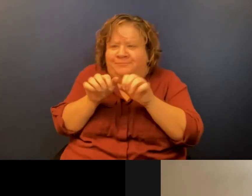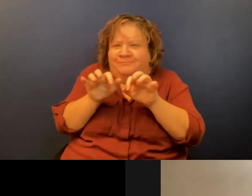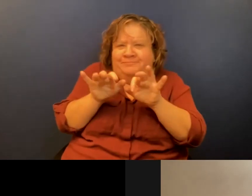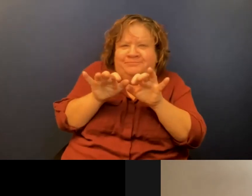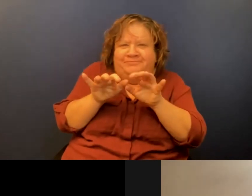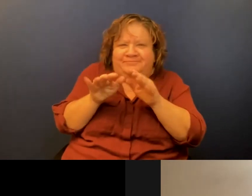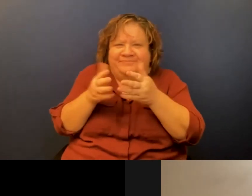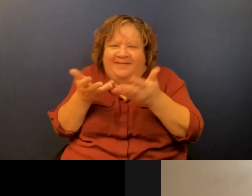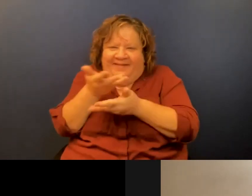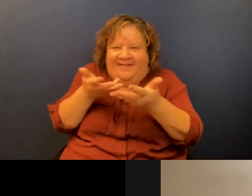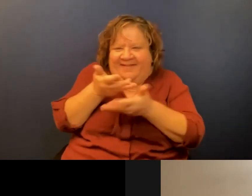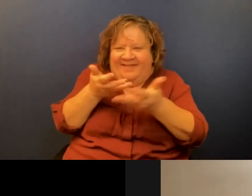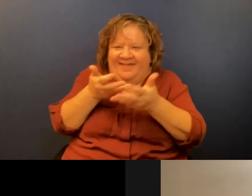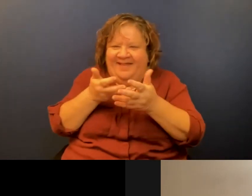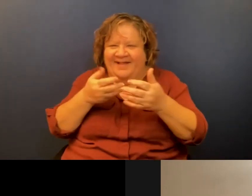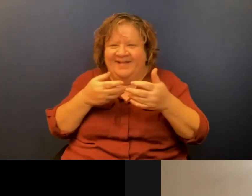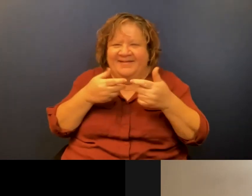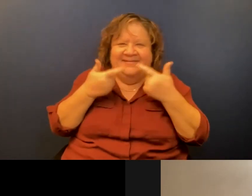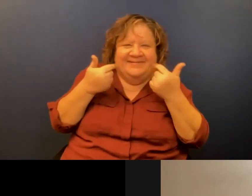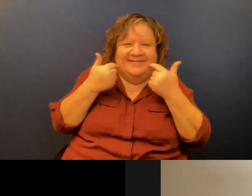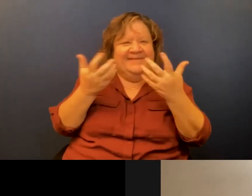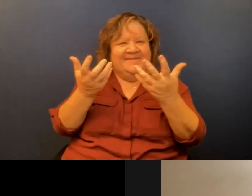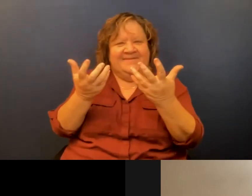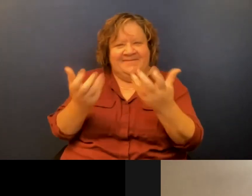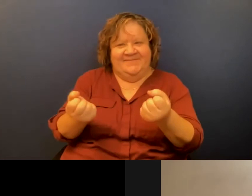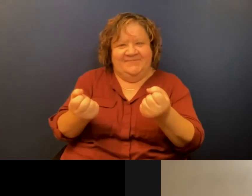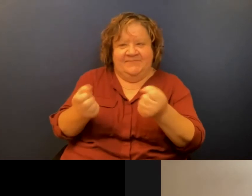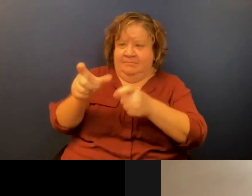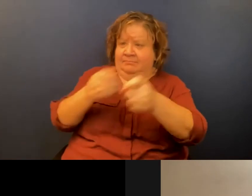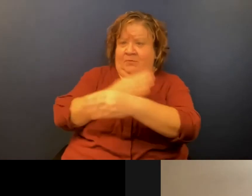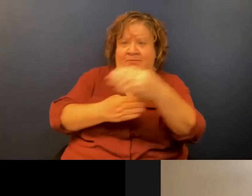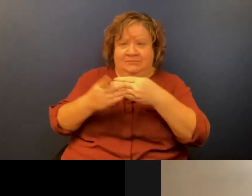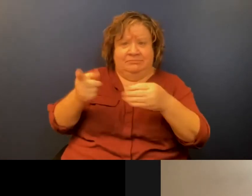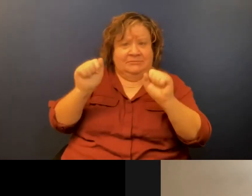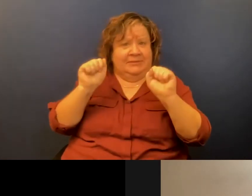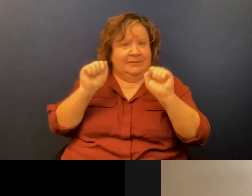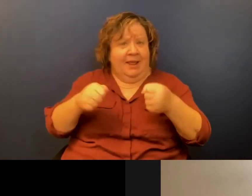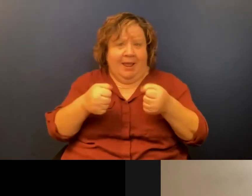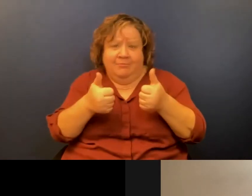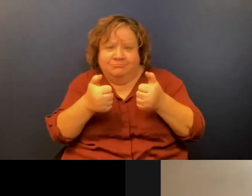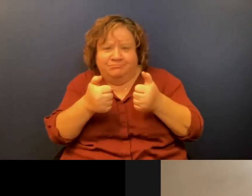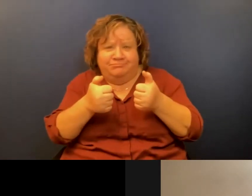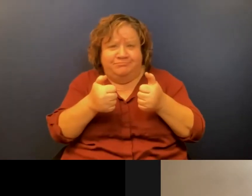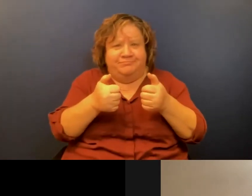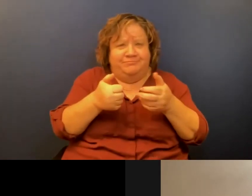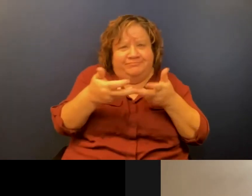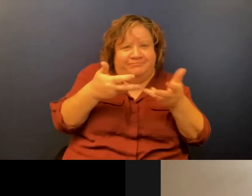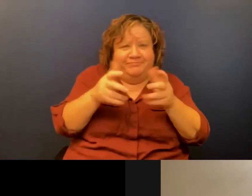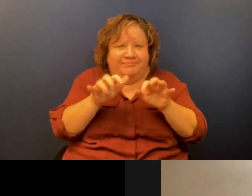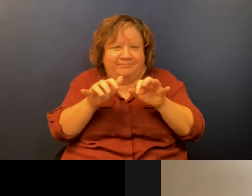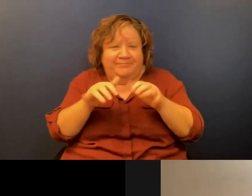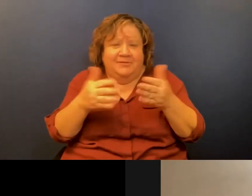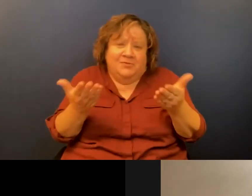of recreation. Although we would like to go back to the activities we did before, we'd like to go out,